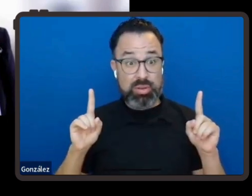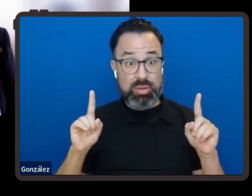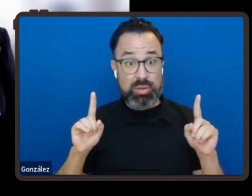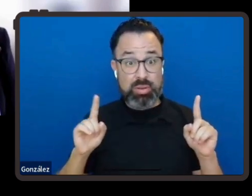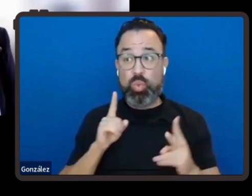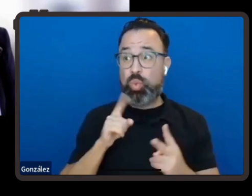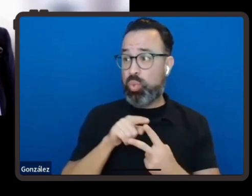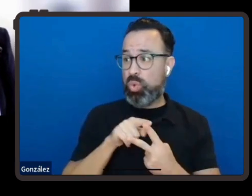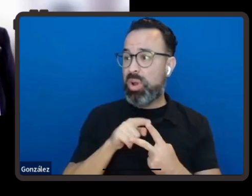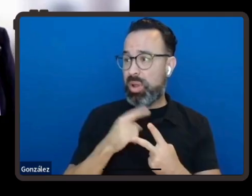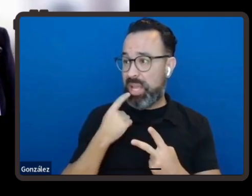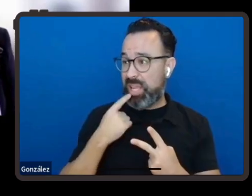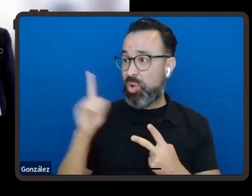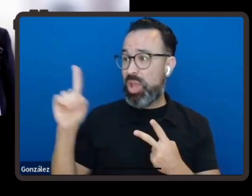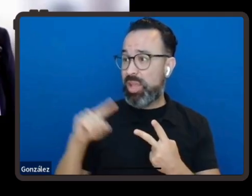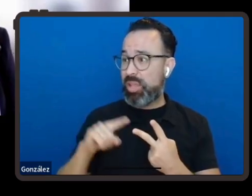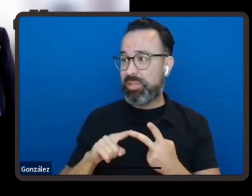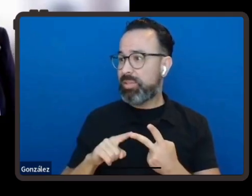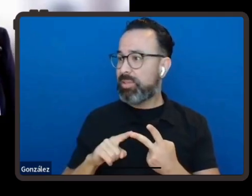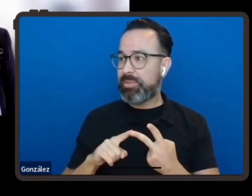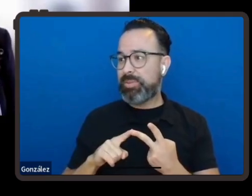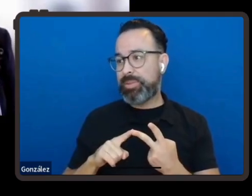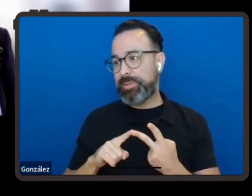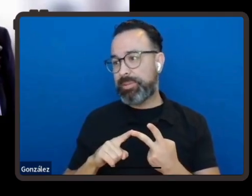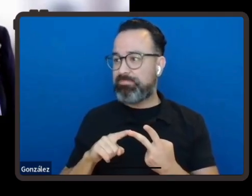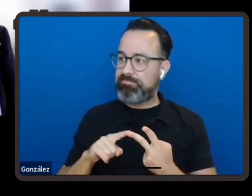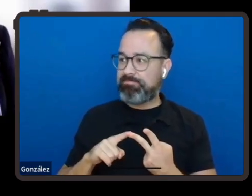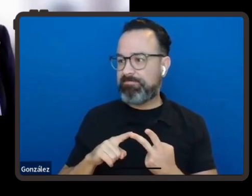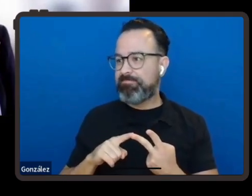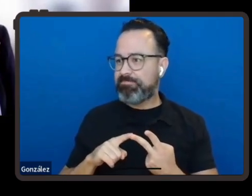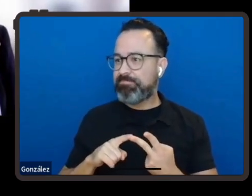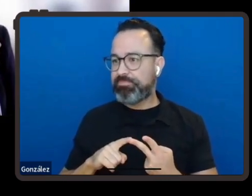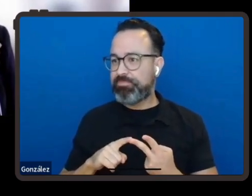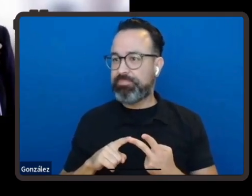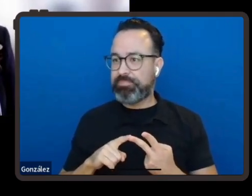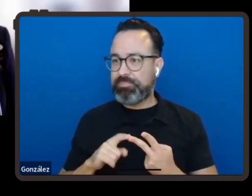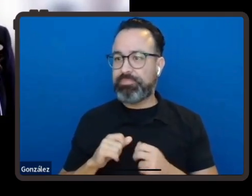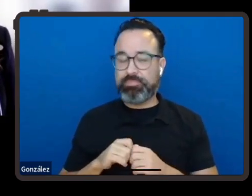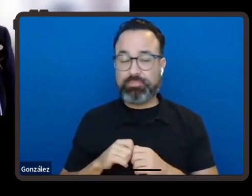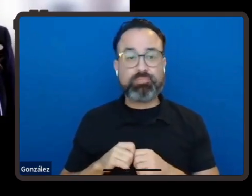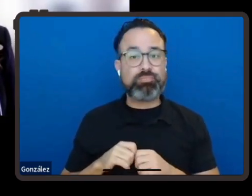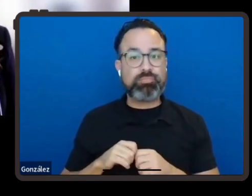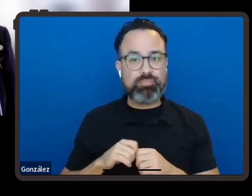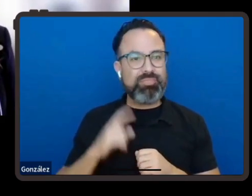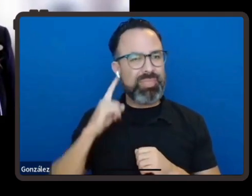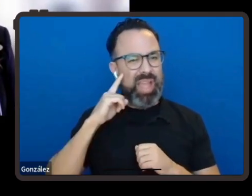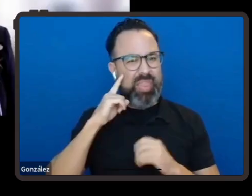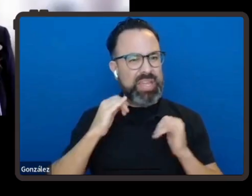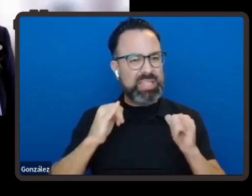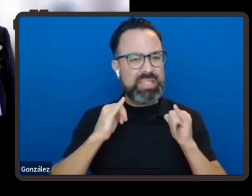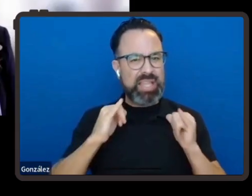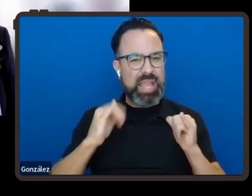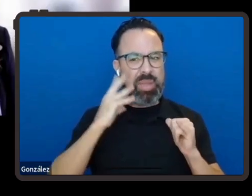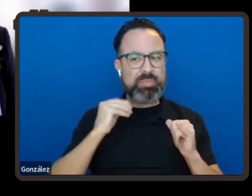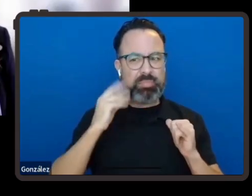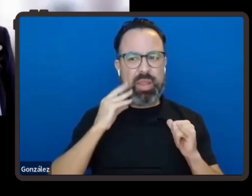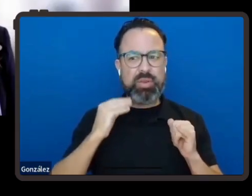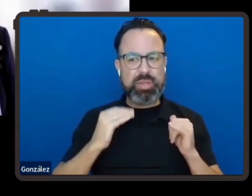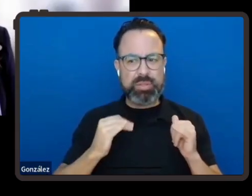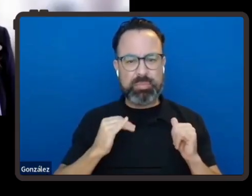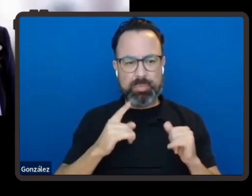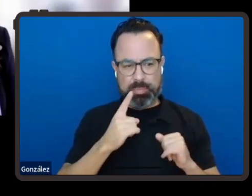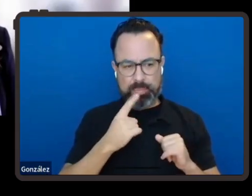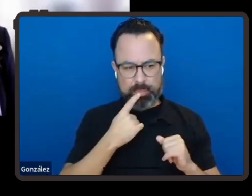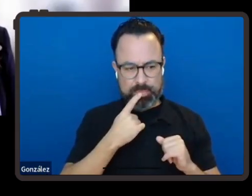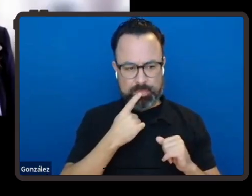it worked, in the other one it was kind of okay. And I think I've had the same experience. So I've had a young lady that